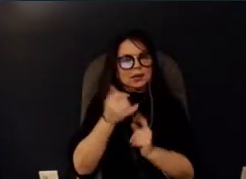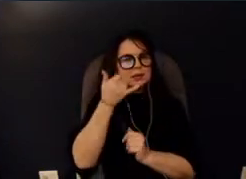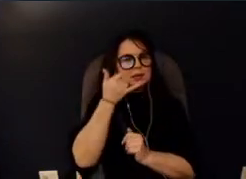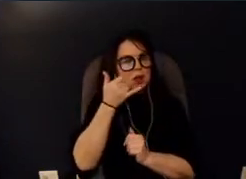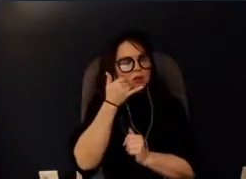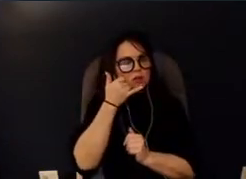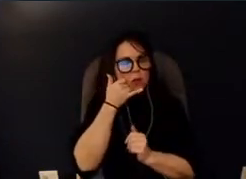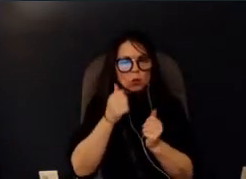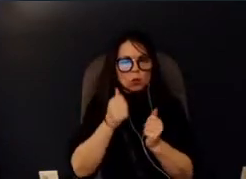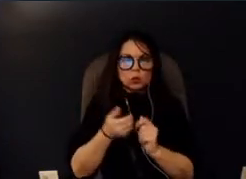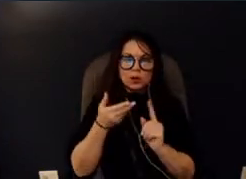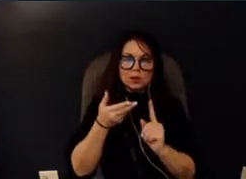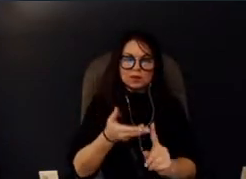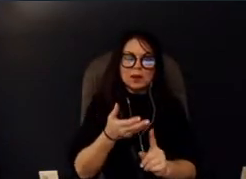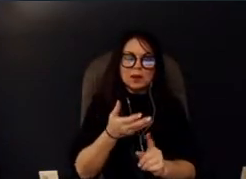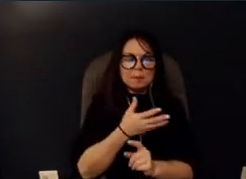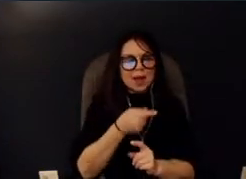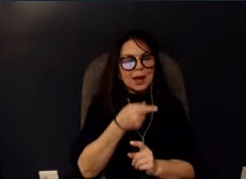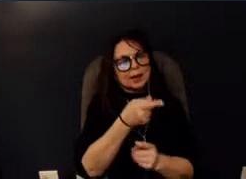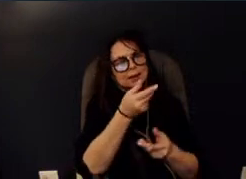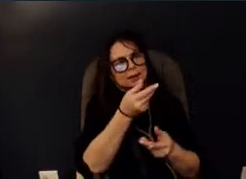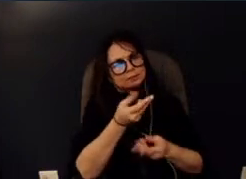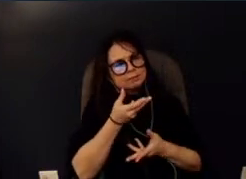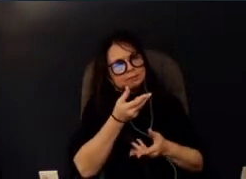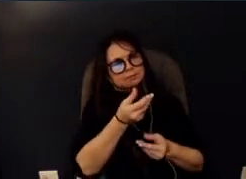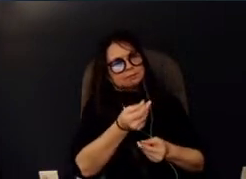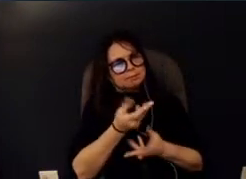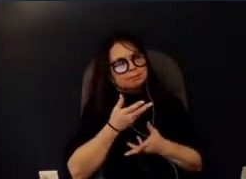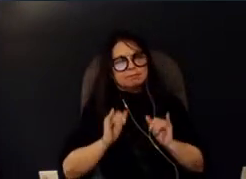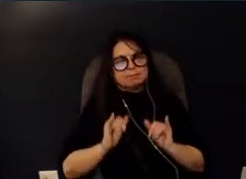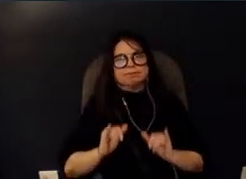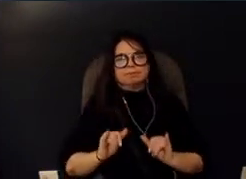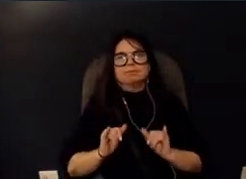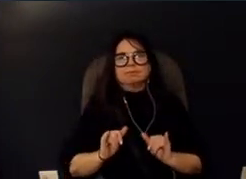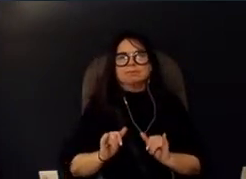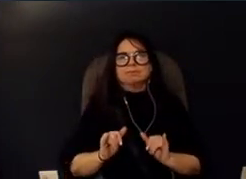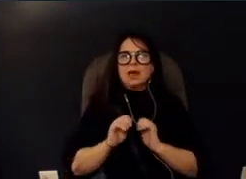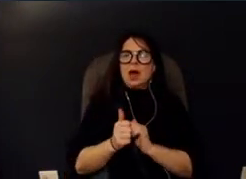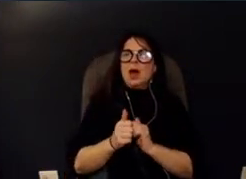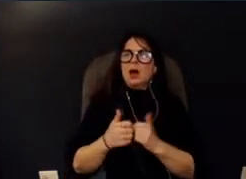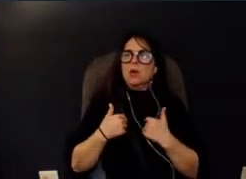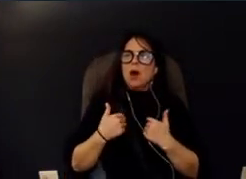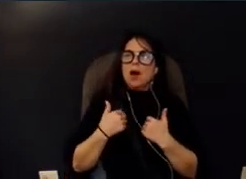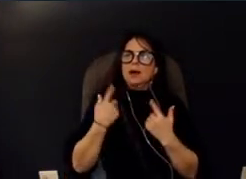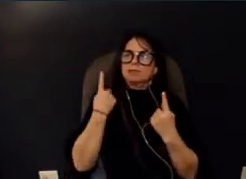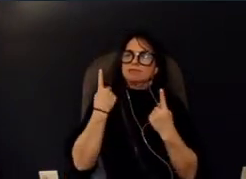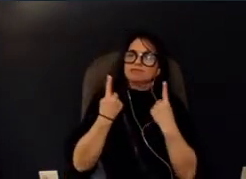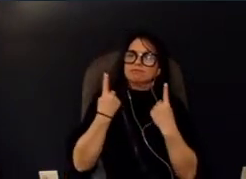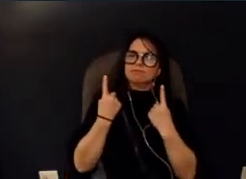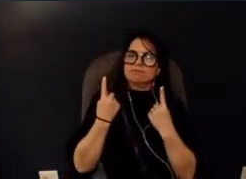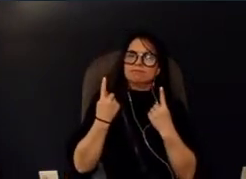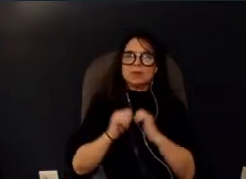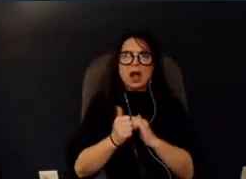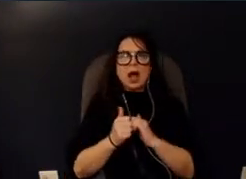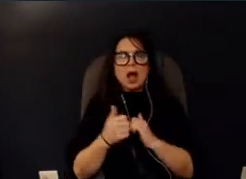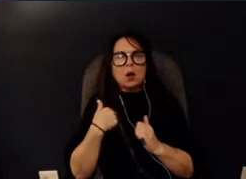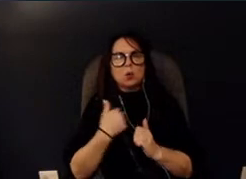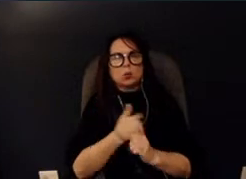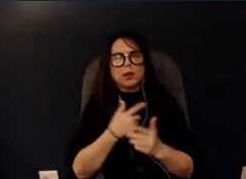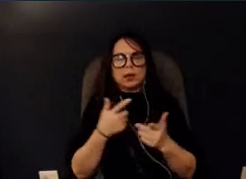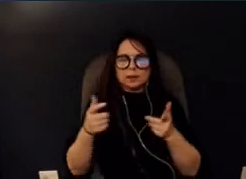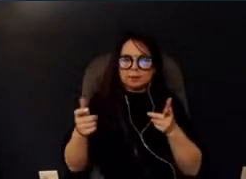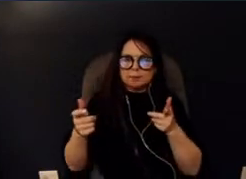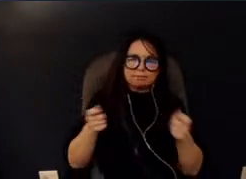of how I'm thinking about governing in these moments and in these days. And he just mentioned that